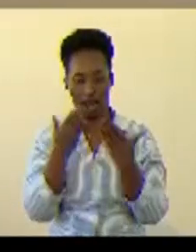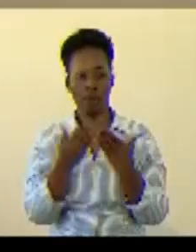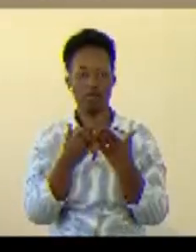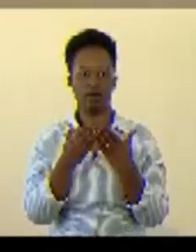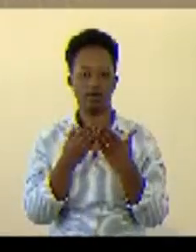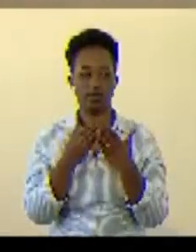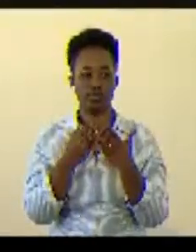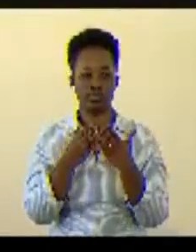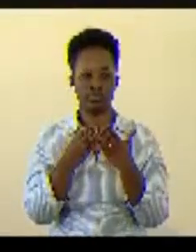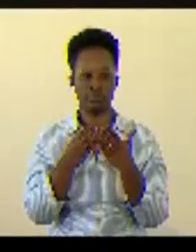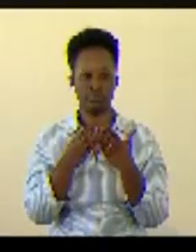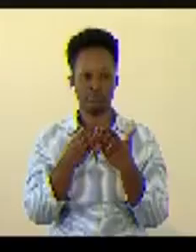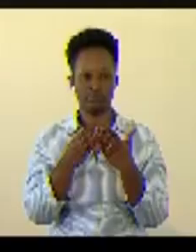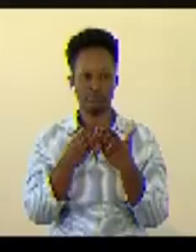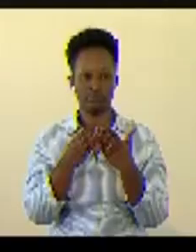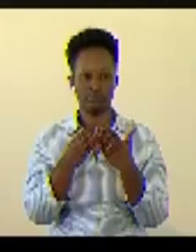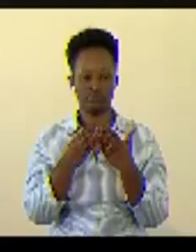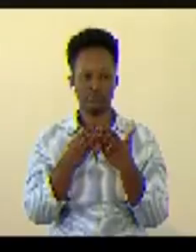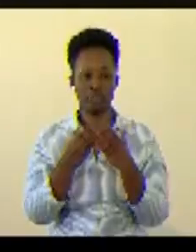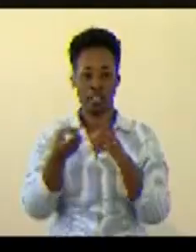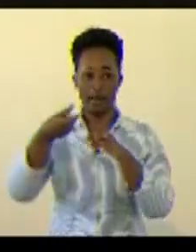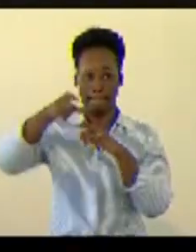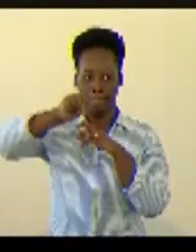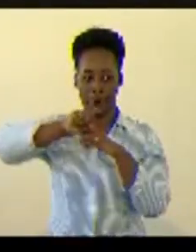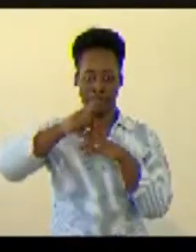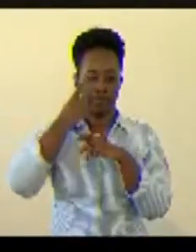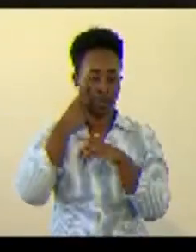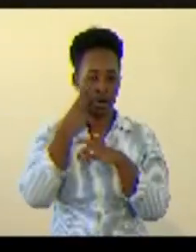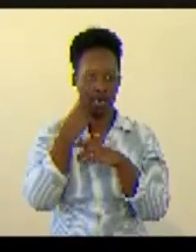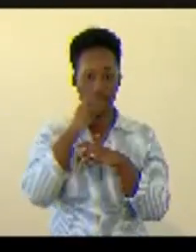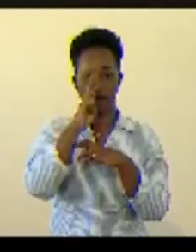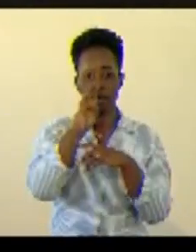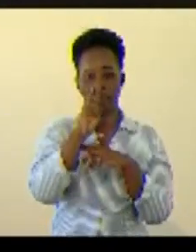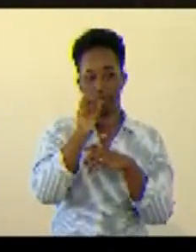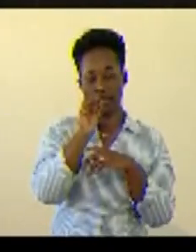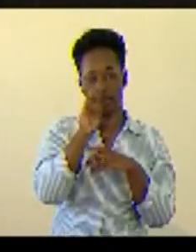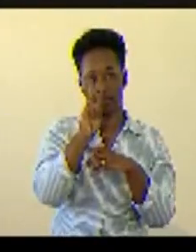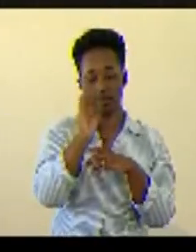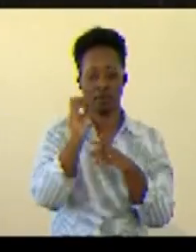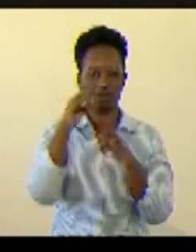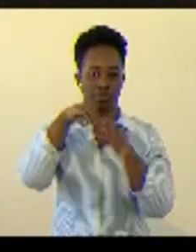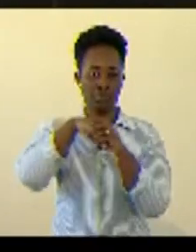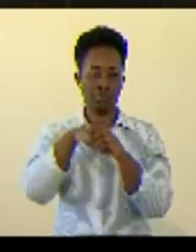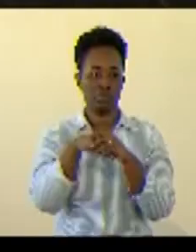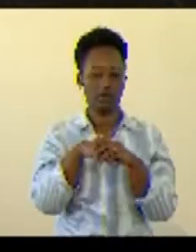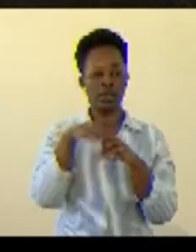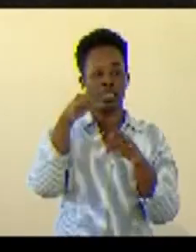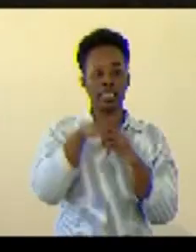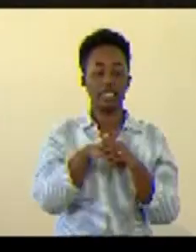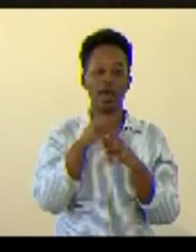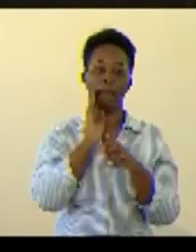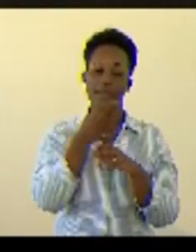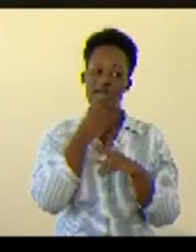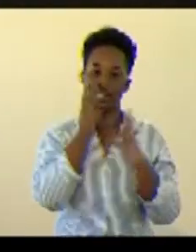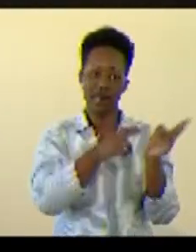solution. You can try to check. The brown color of iodine solution persists. So it means that in the distilled water, there